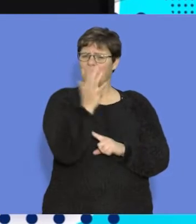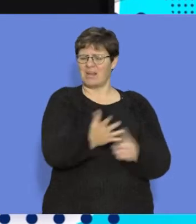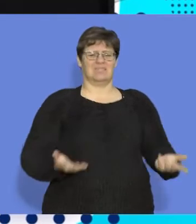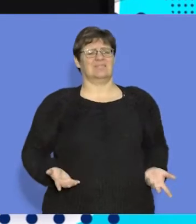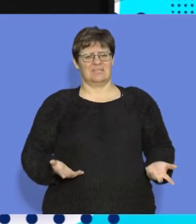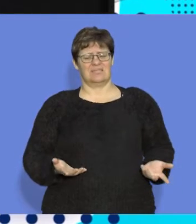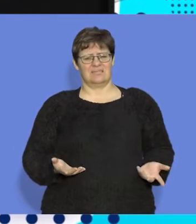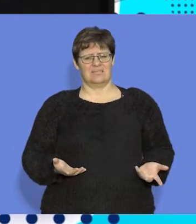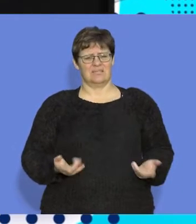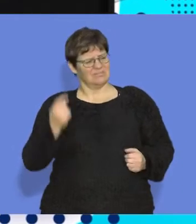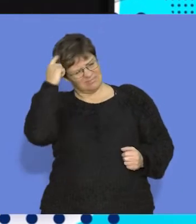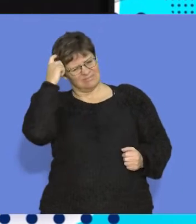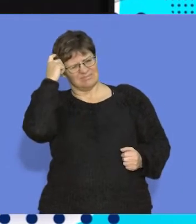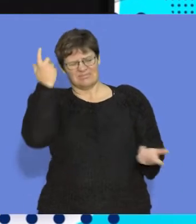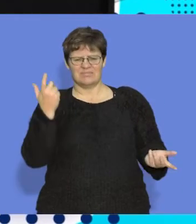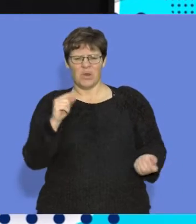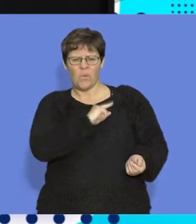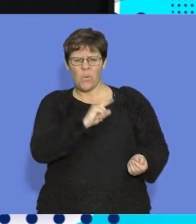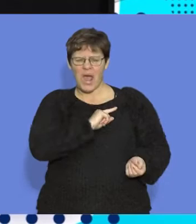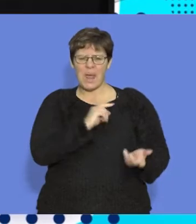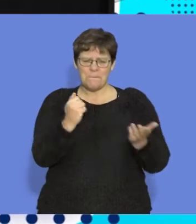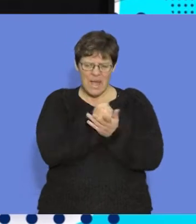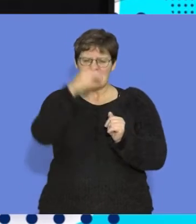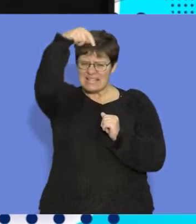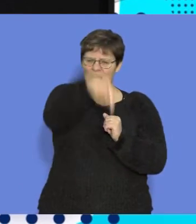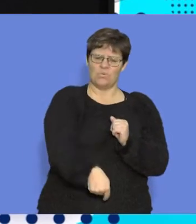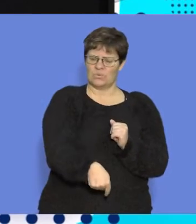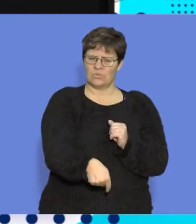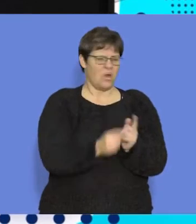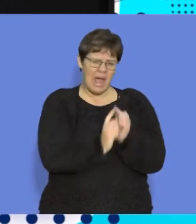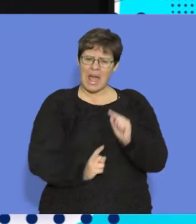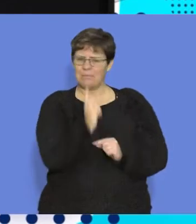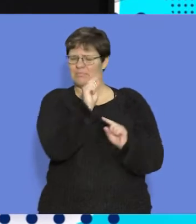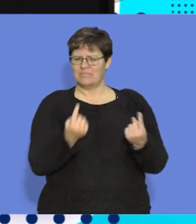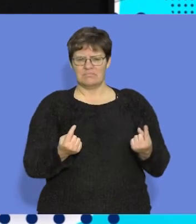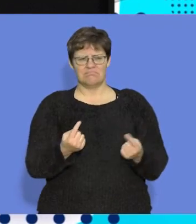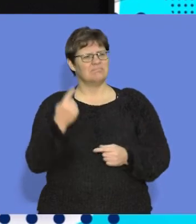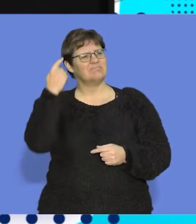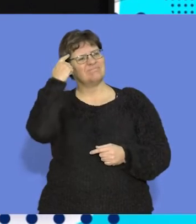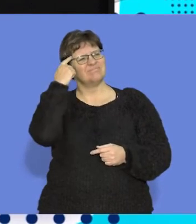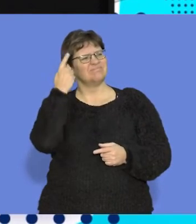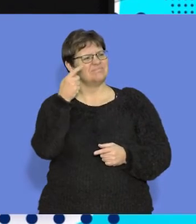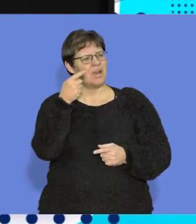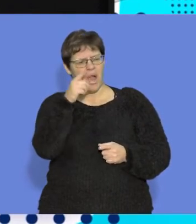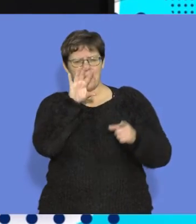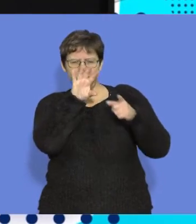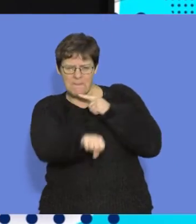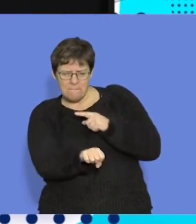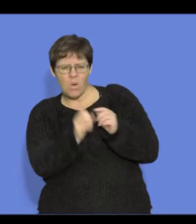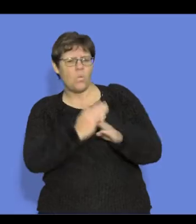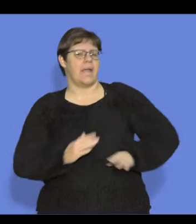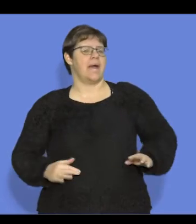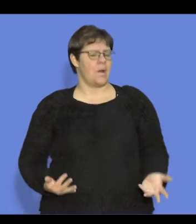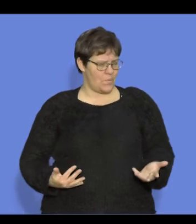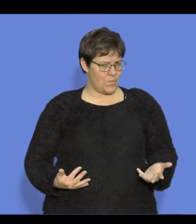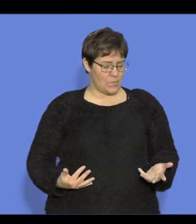puzzled scientists for many years, and they think they've found, how does this actually work? So the